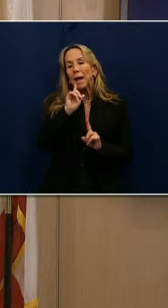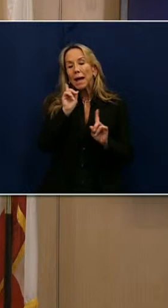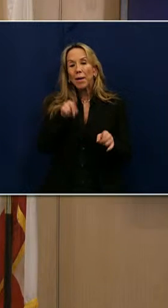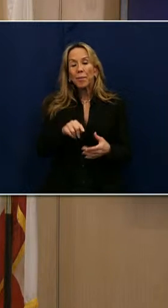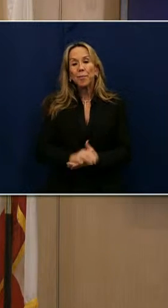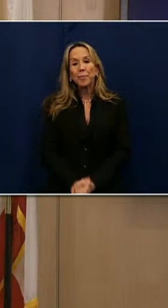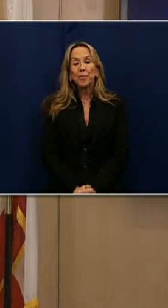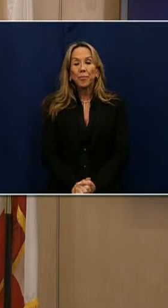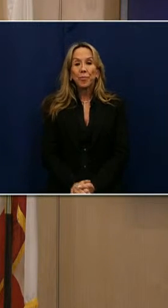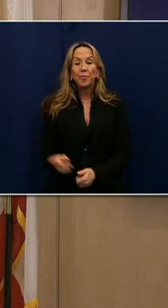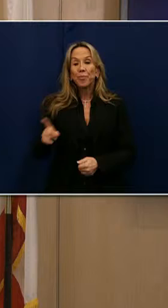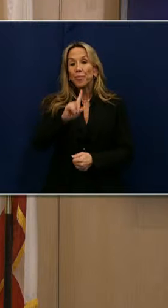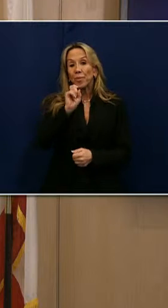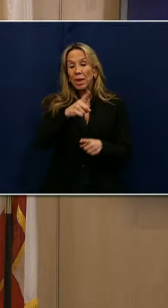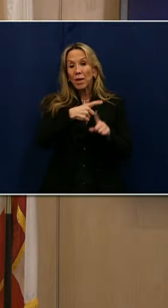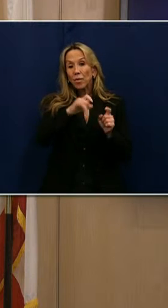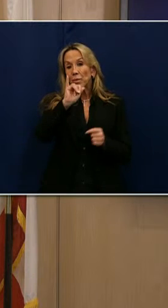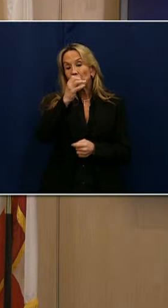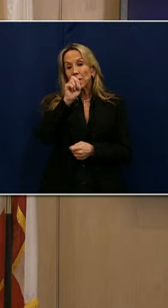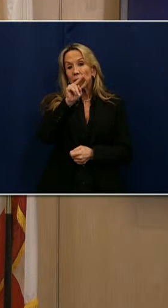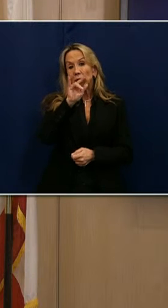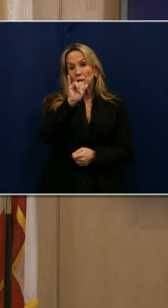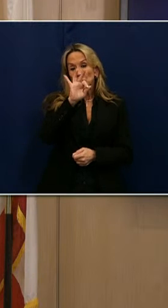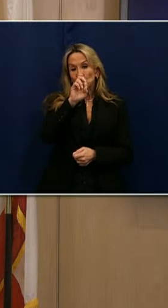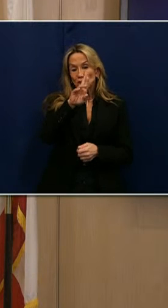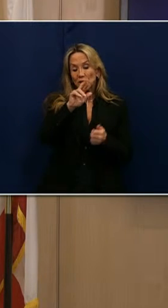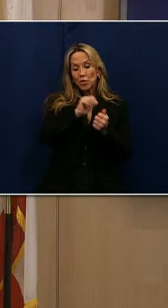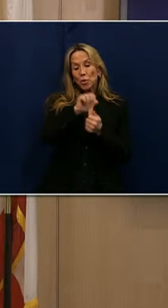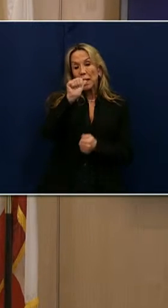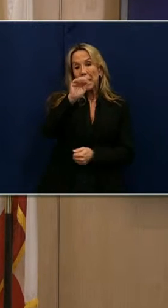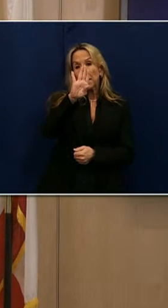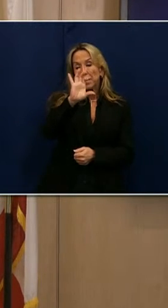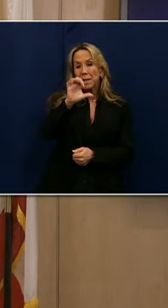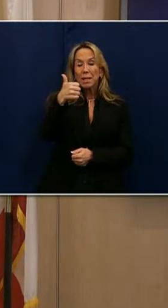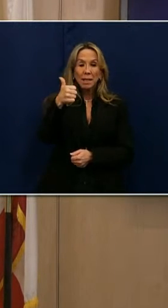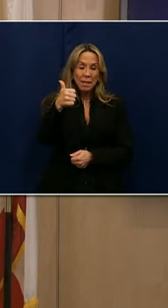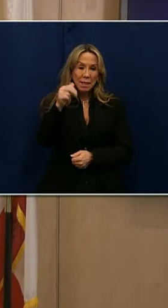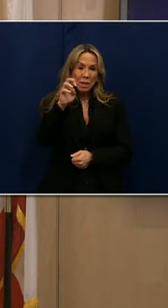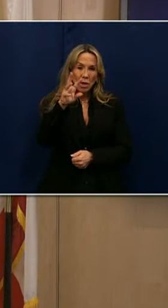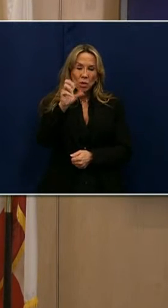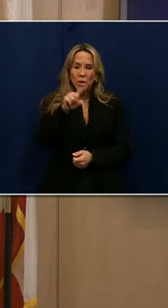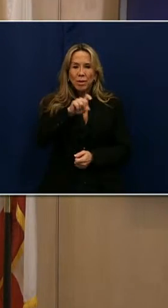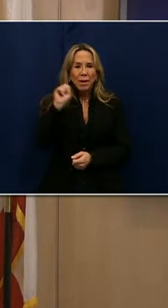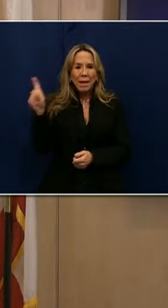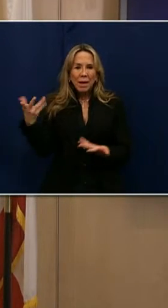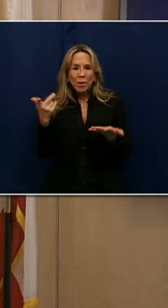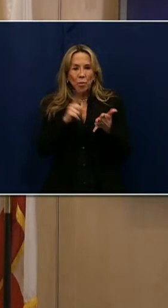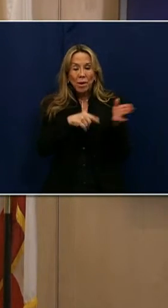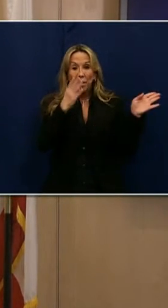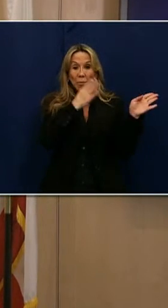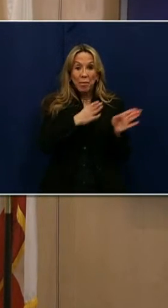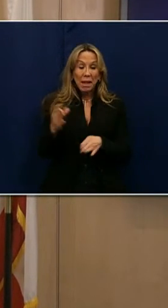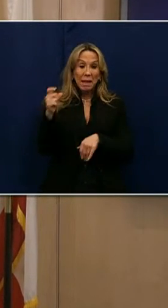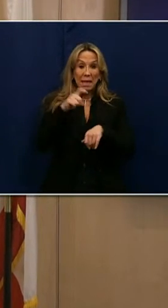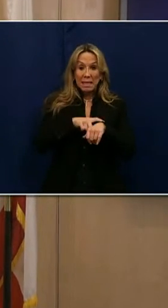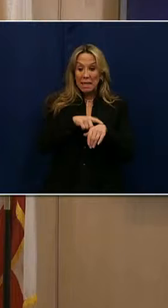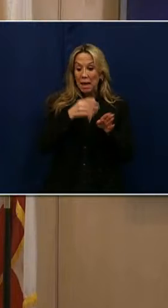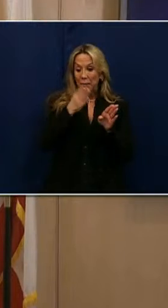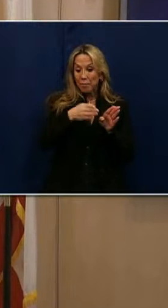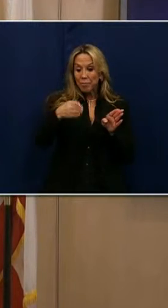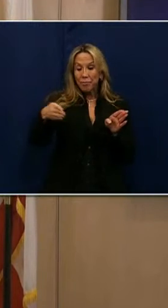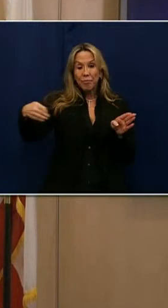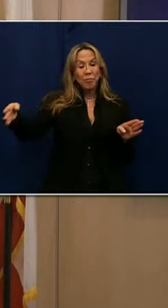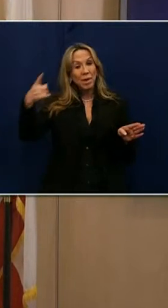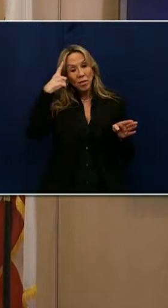This question is from Jennifer De La Cruz with ABC 10 News. What are the county's plans and timelines for vaccine distribution?